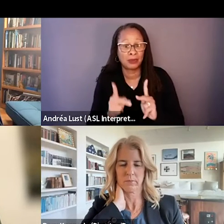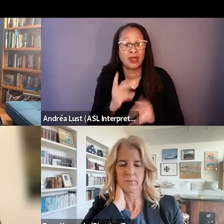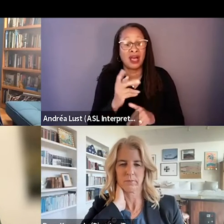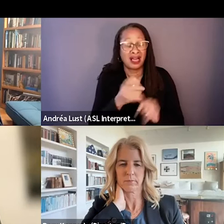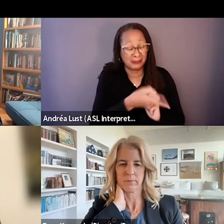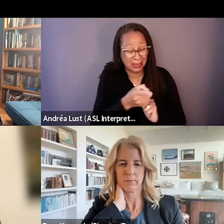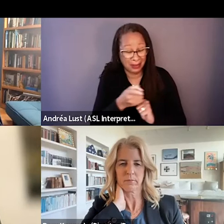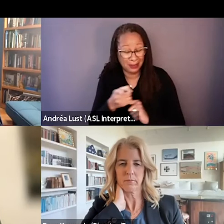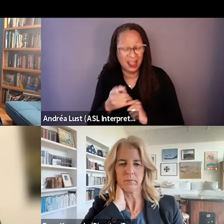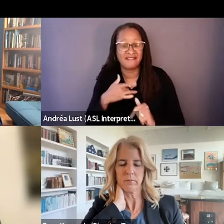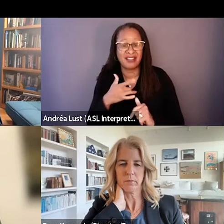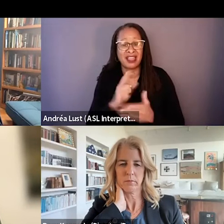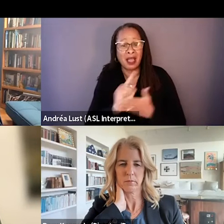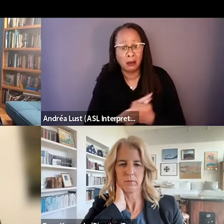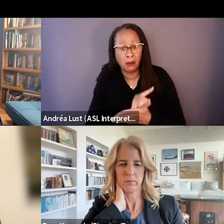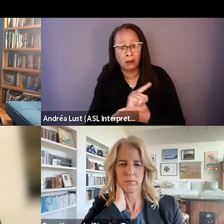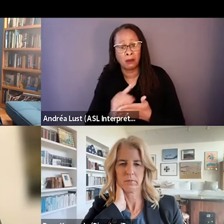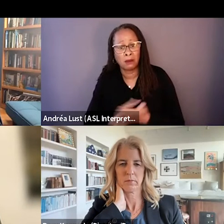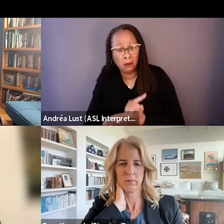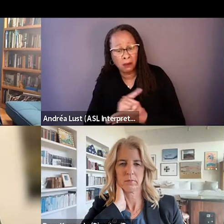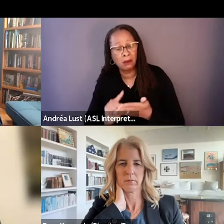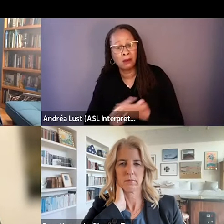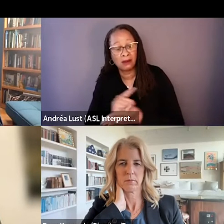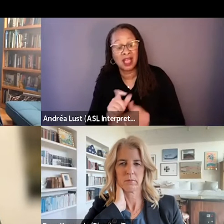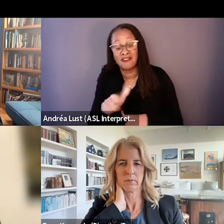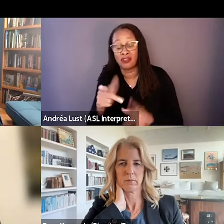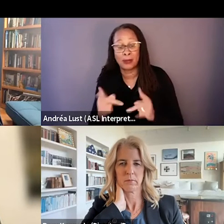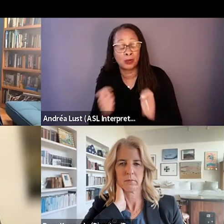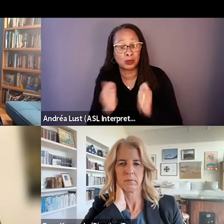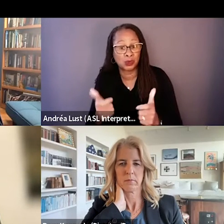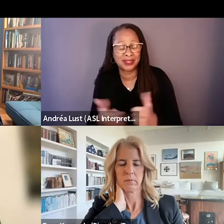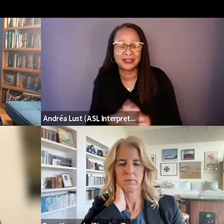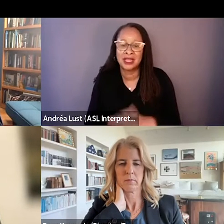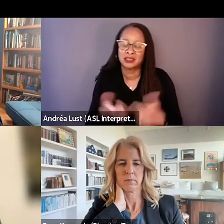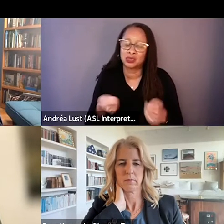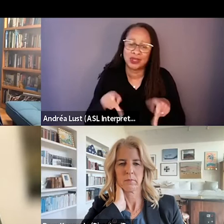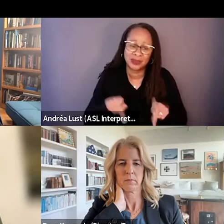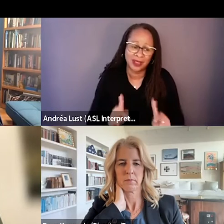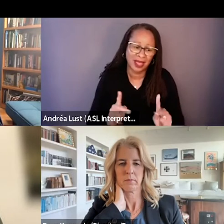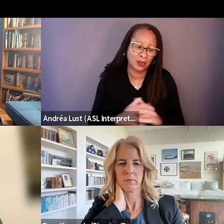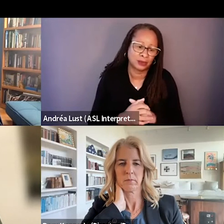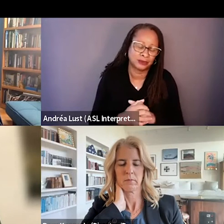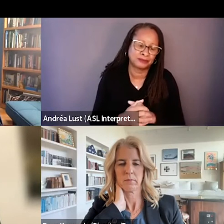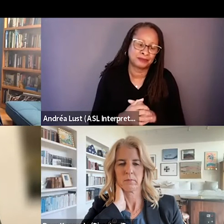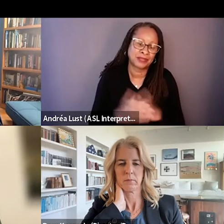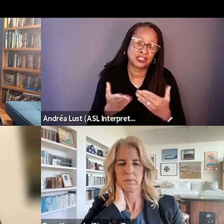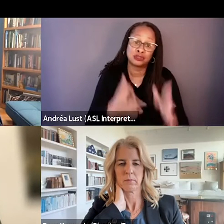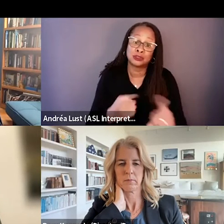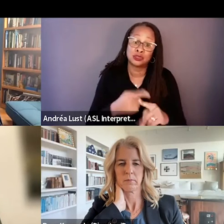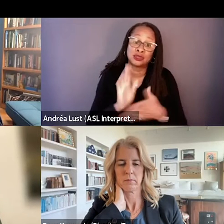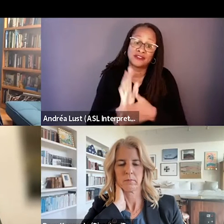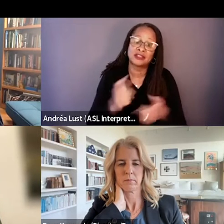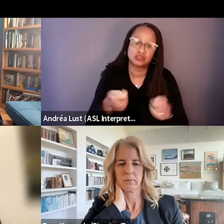For others, they went by in a flash. So we really tried to let the contributors to the film kind